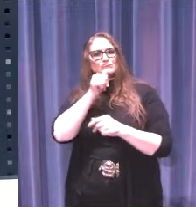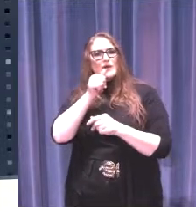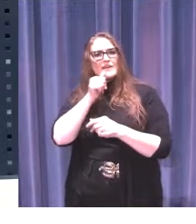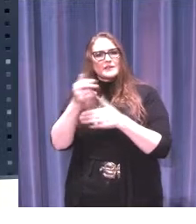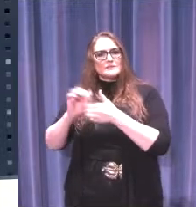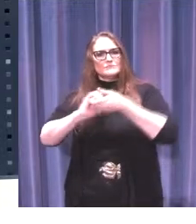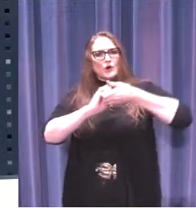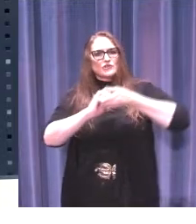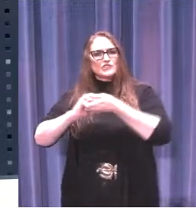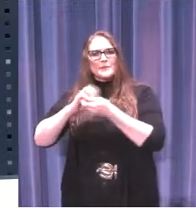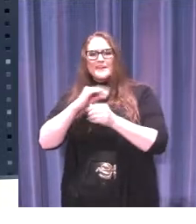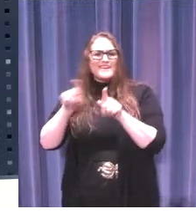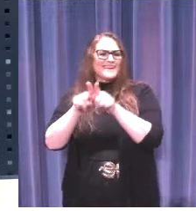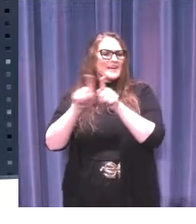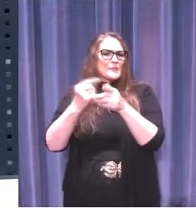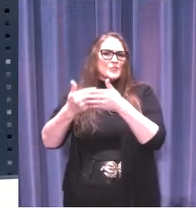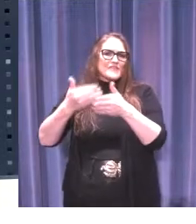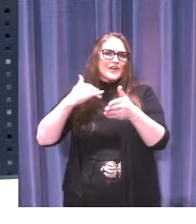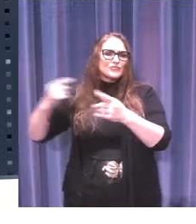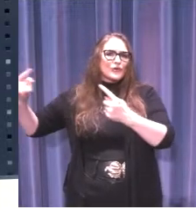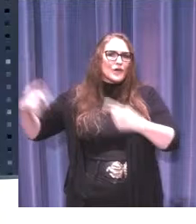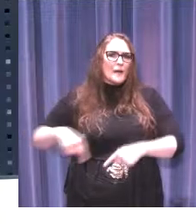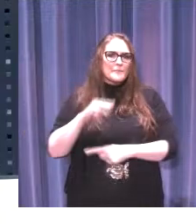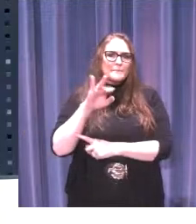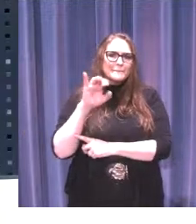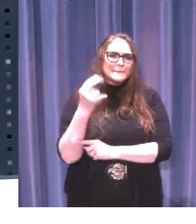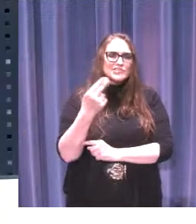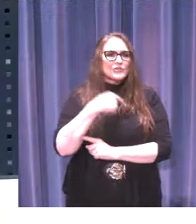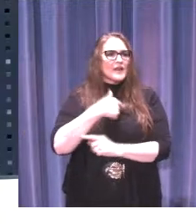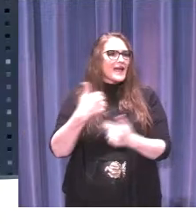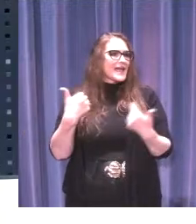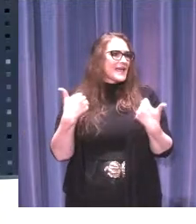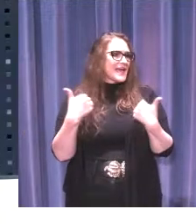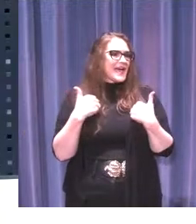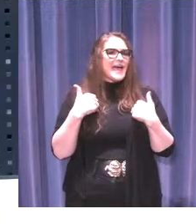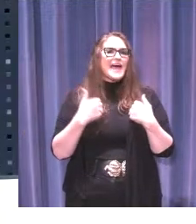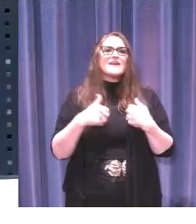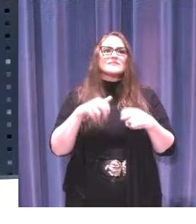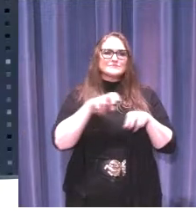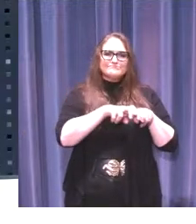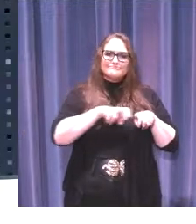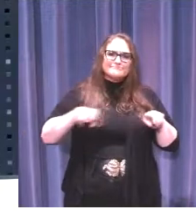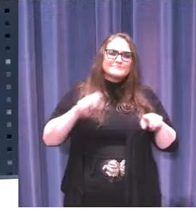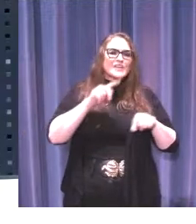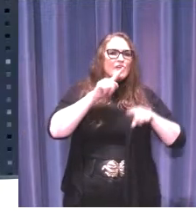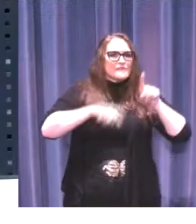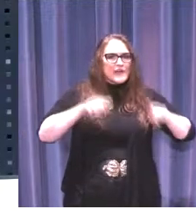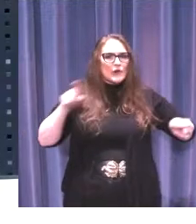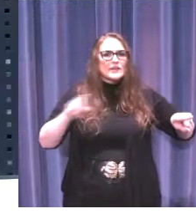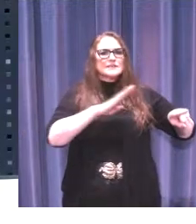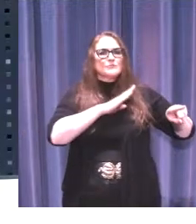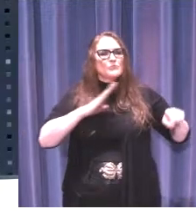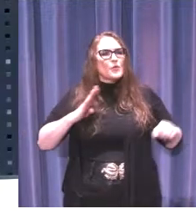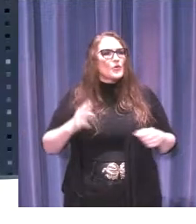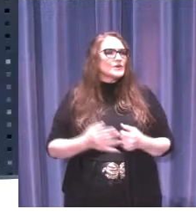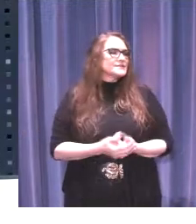And even prior to coming to Michigan, I have sat on various boards,